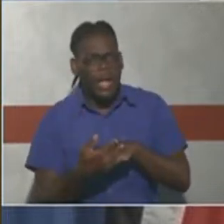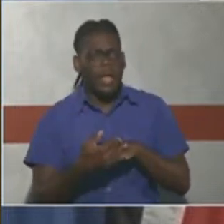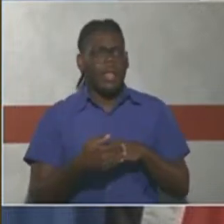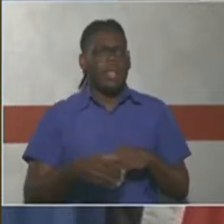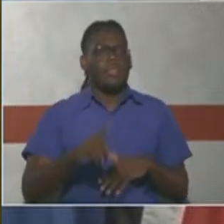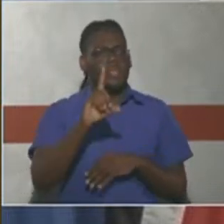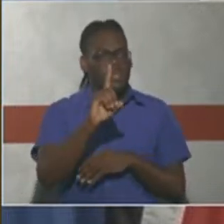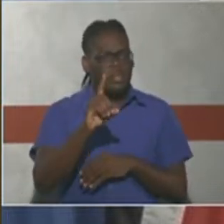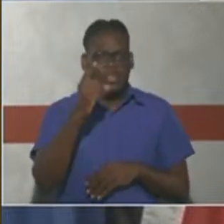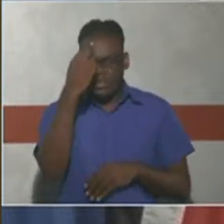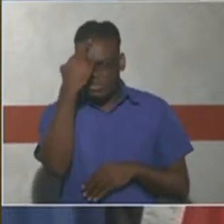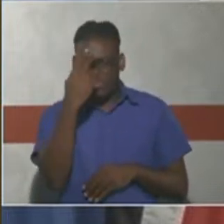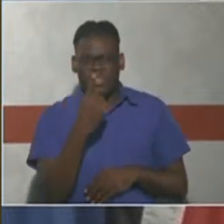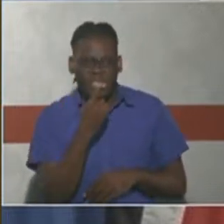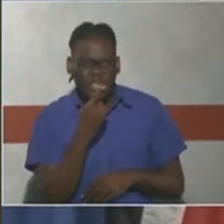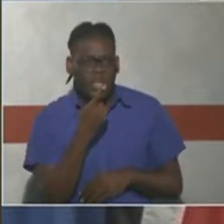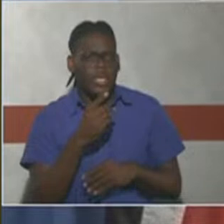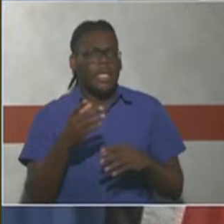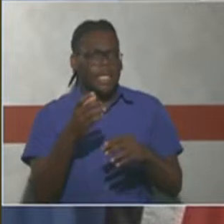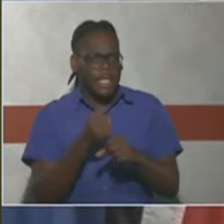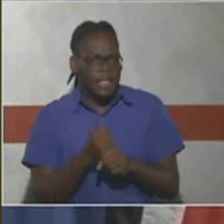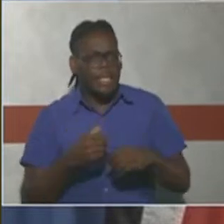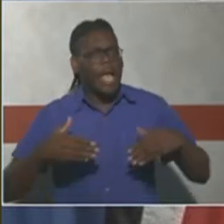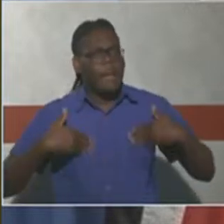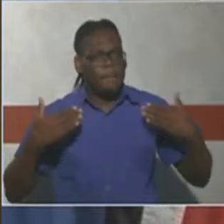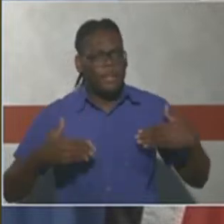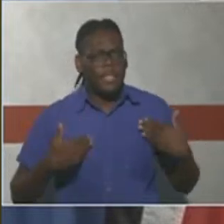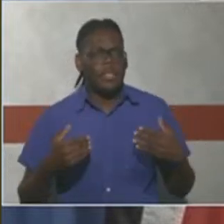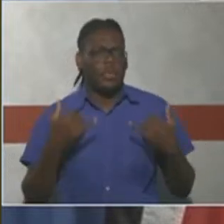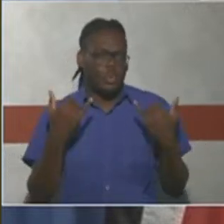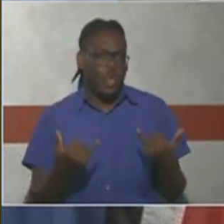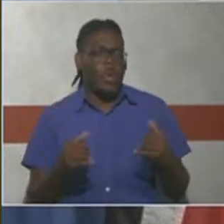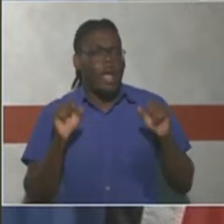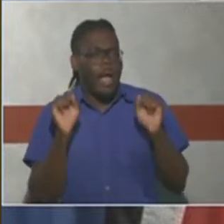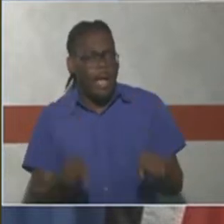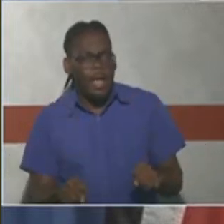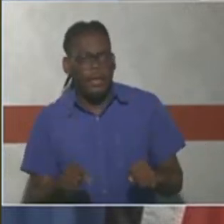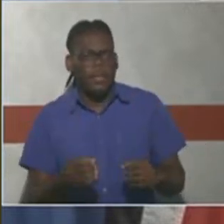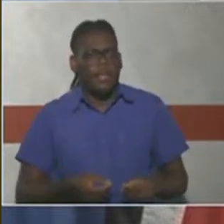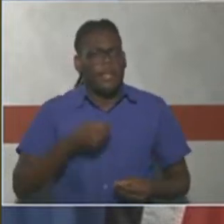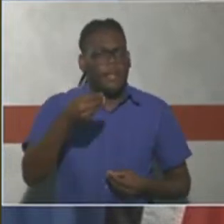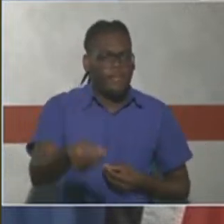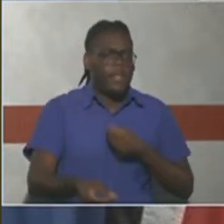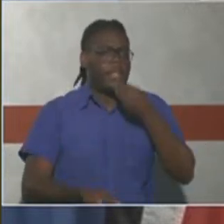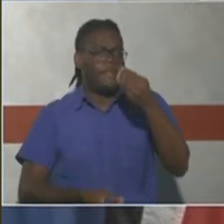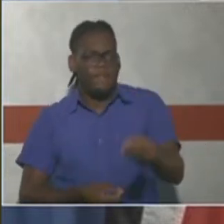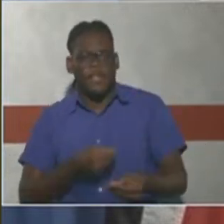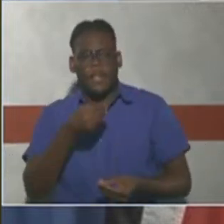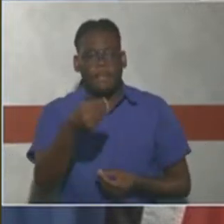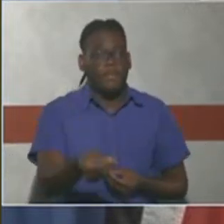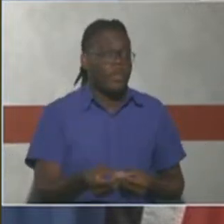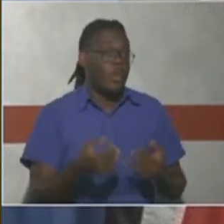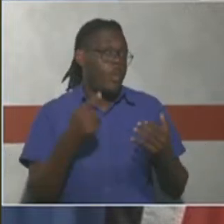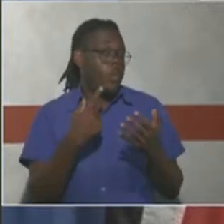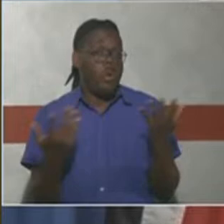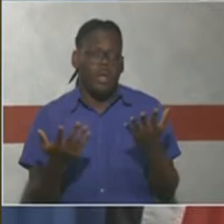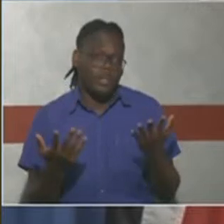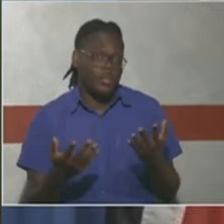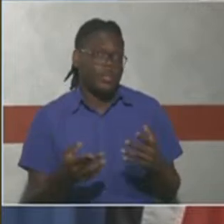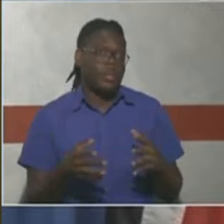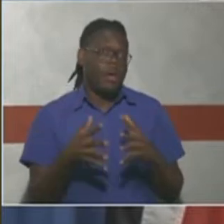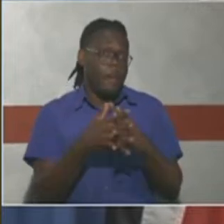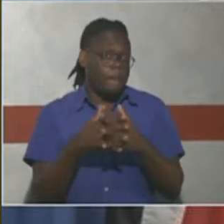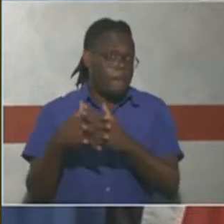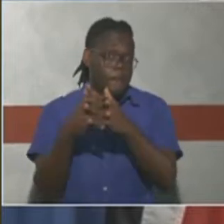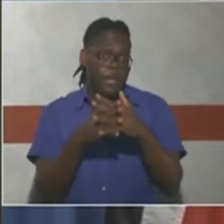be beneficiaries, because one of the things that the U.S. asked us to include in this as a condition is to ensure